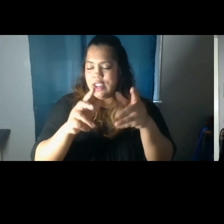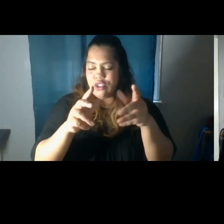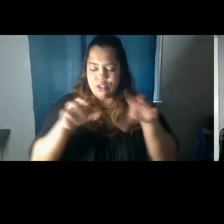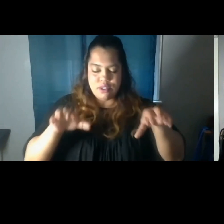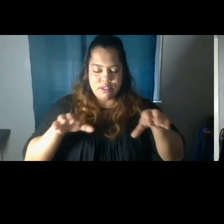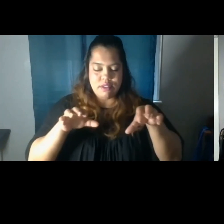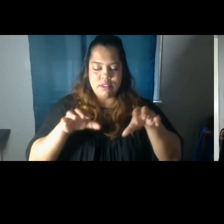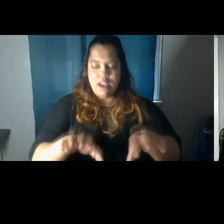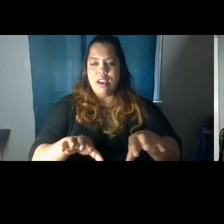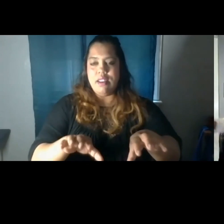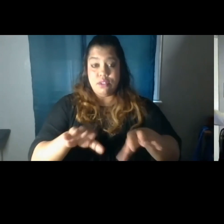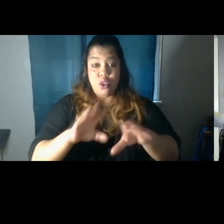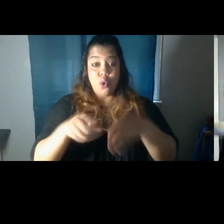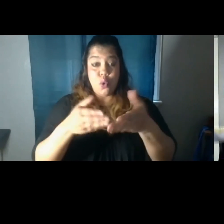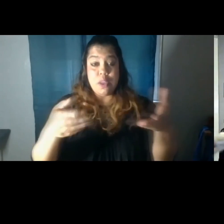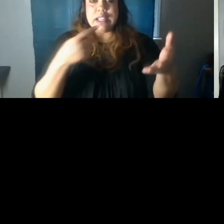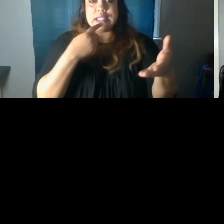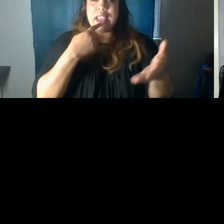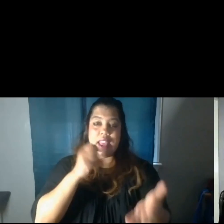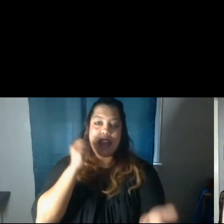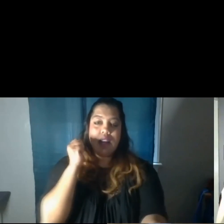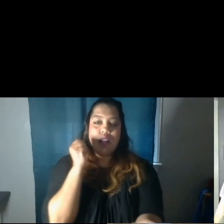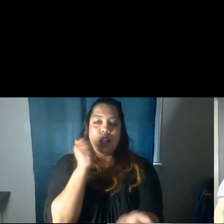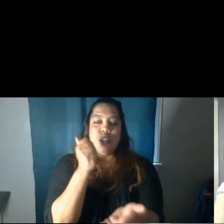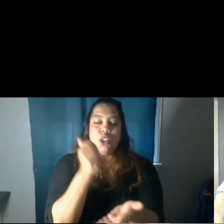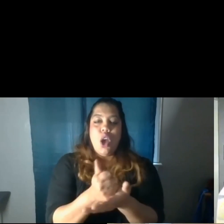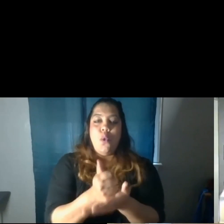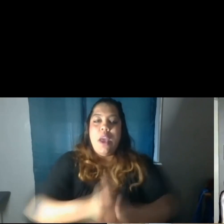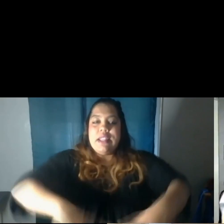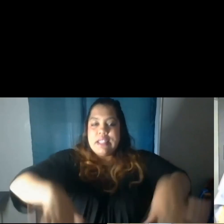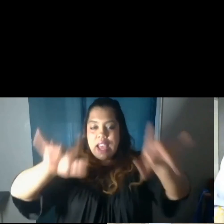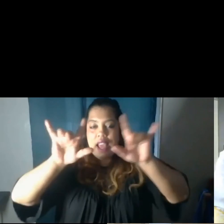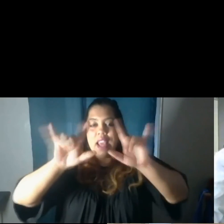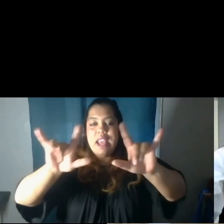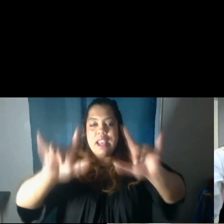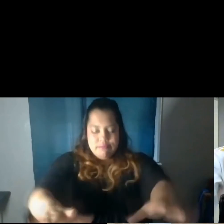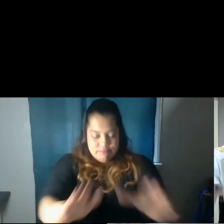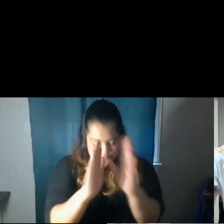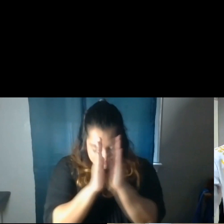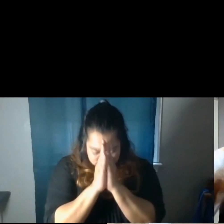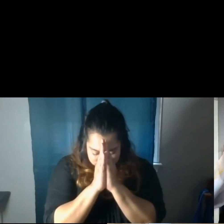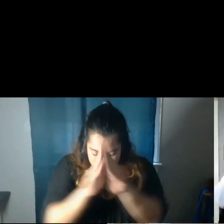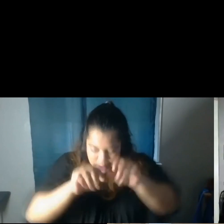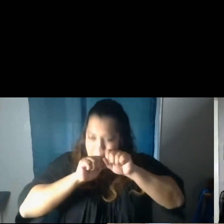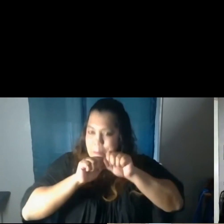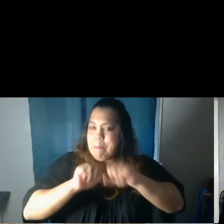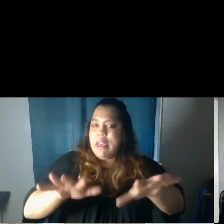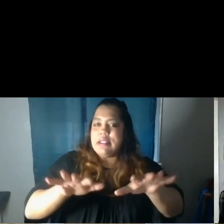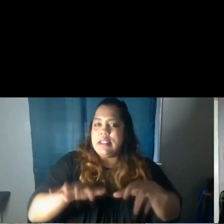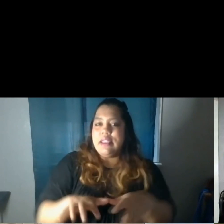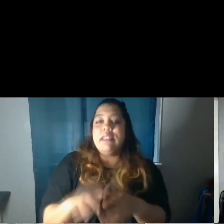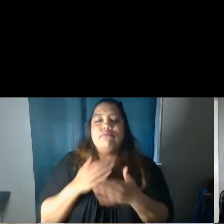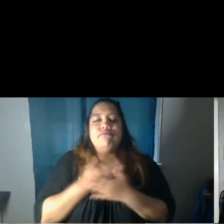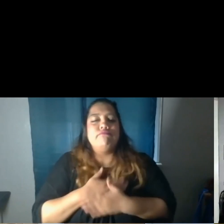and so it is. And so it is. Namaste and blessings, everyone. Much love and appreciation. Don't forget to type in the chat